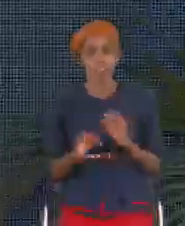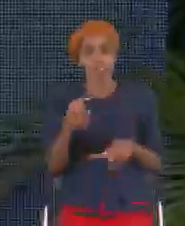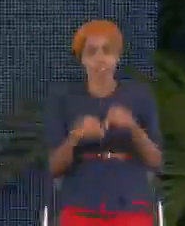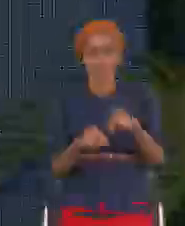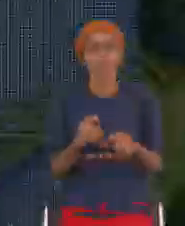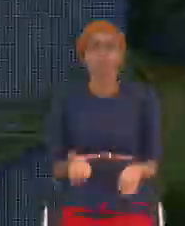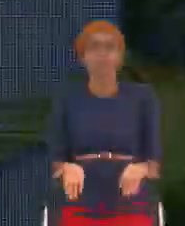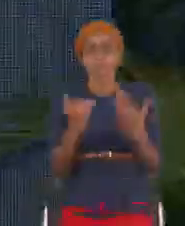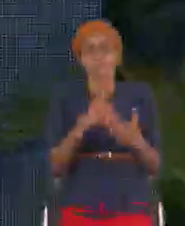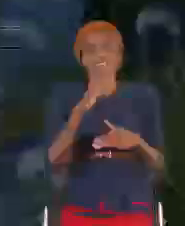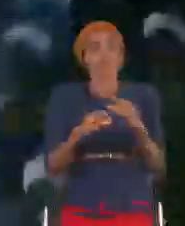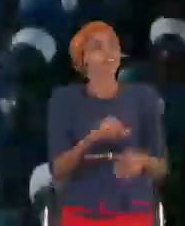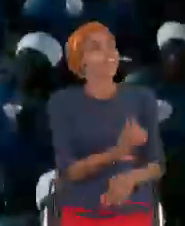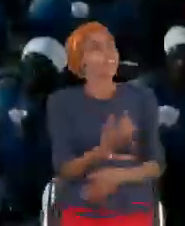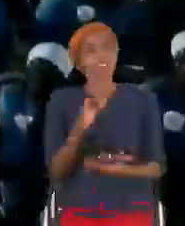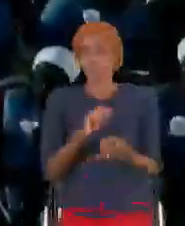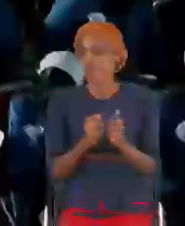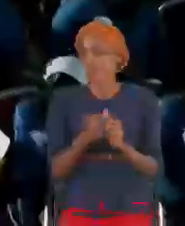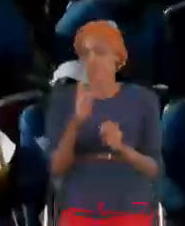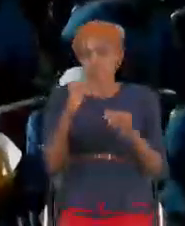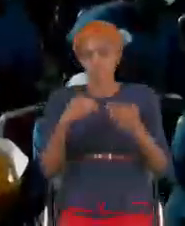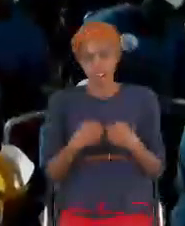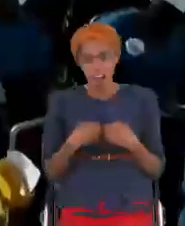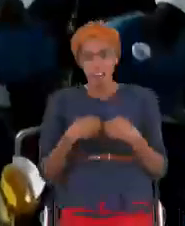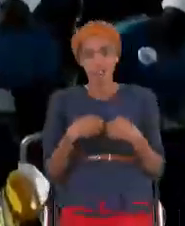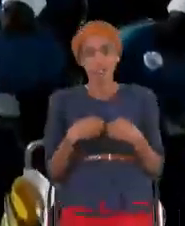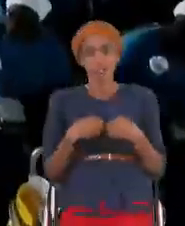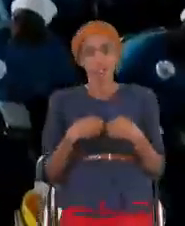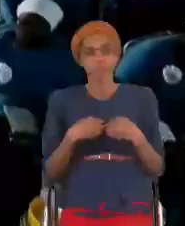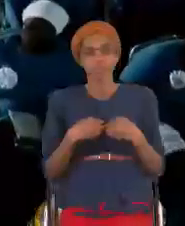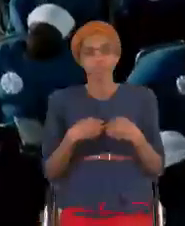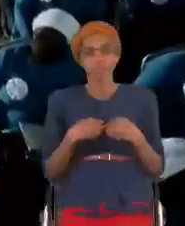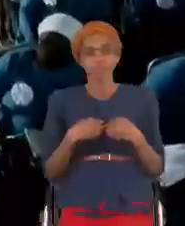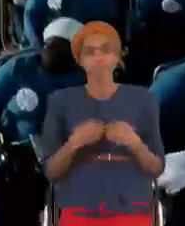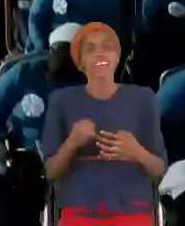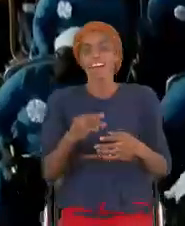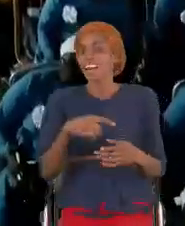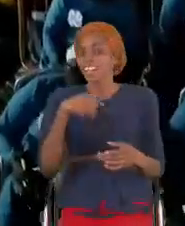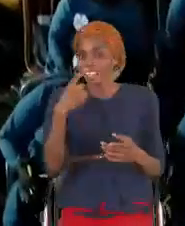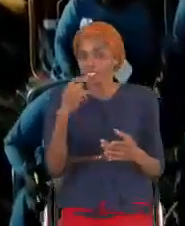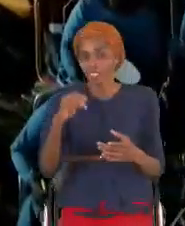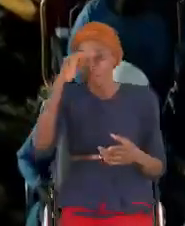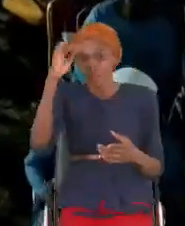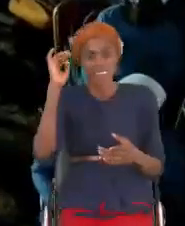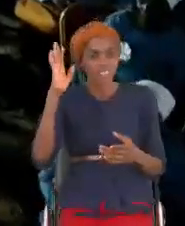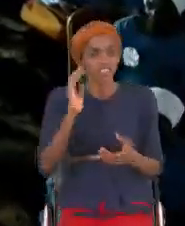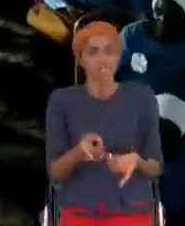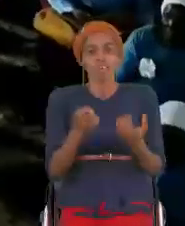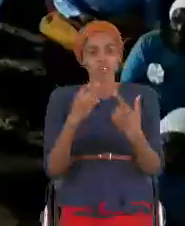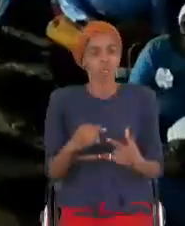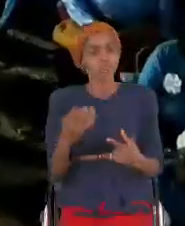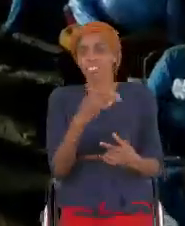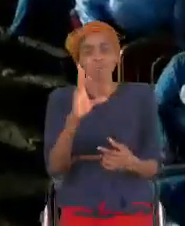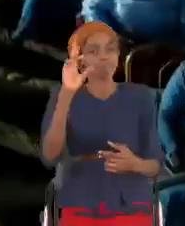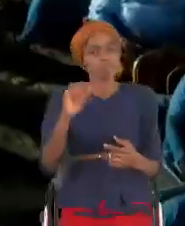any problem you have, art thou the man that shall come? Or do we look for another? There's no other